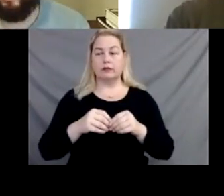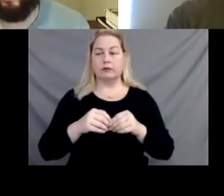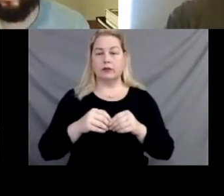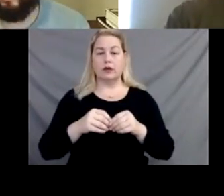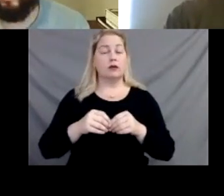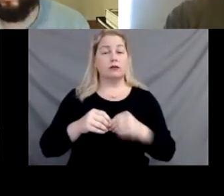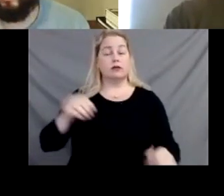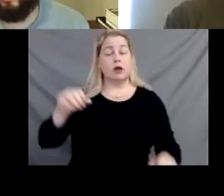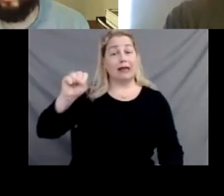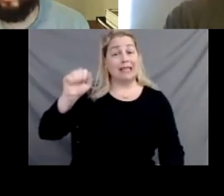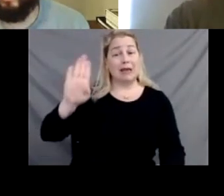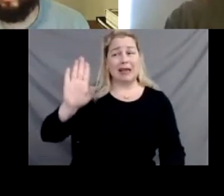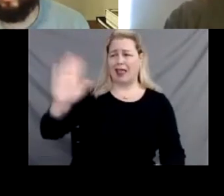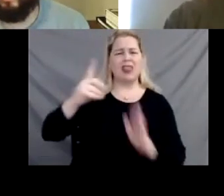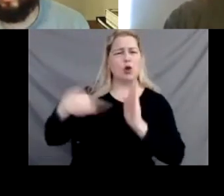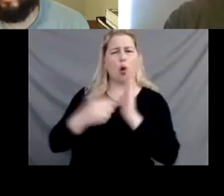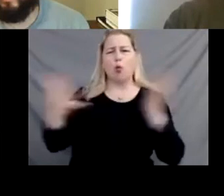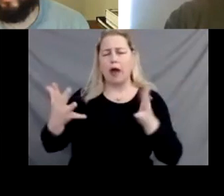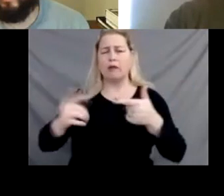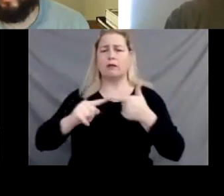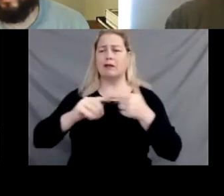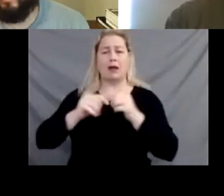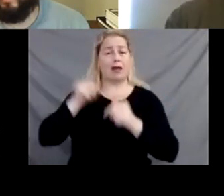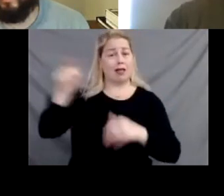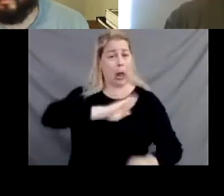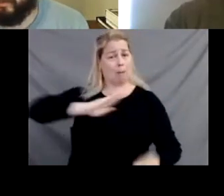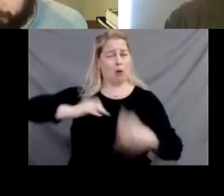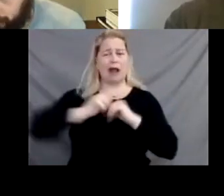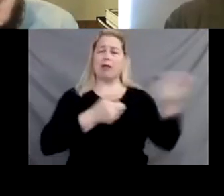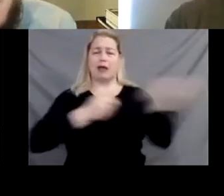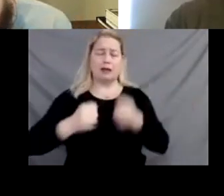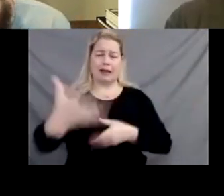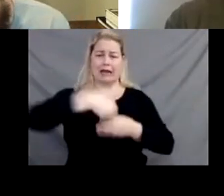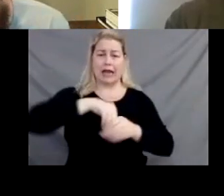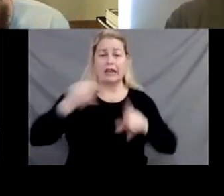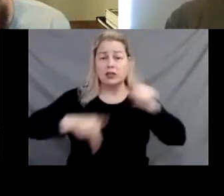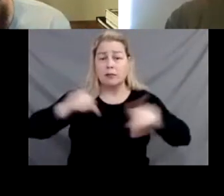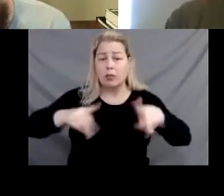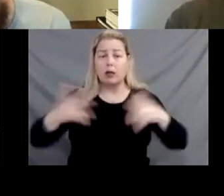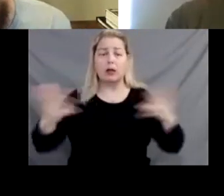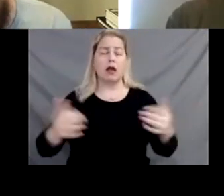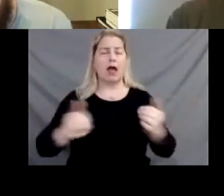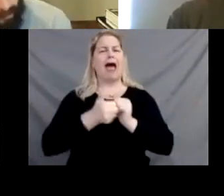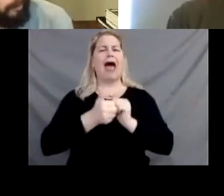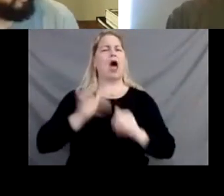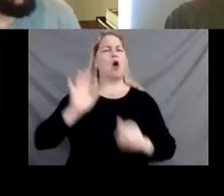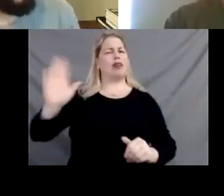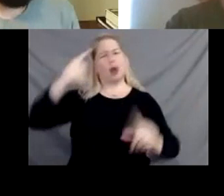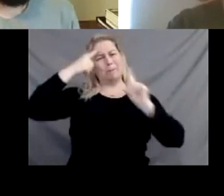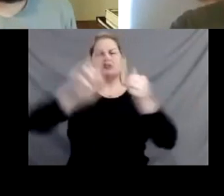Stimulus Advisory Board in engaging the public on this process more, letting people know that it's out there, connecting them